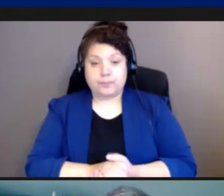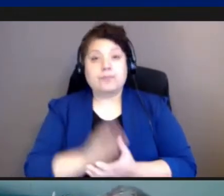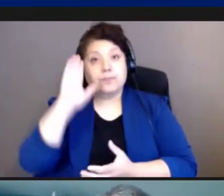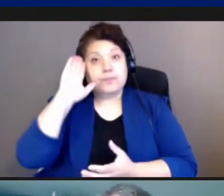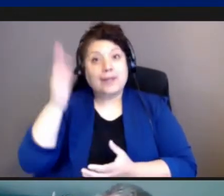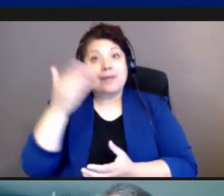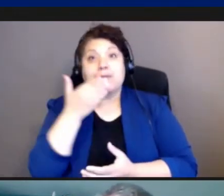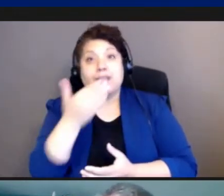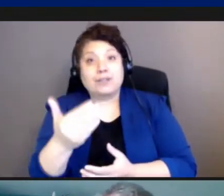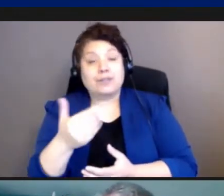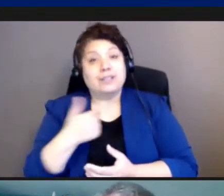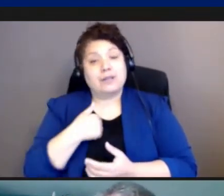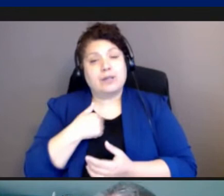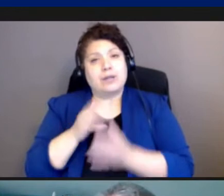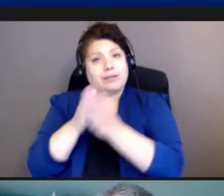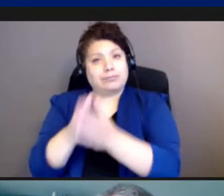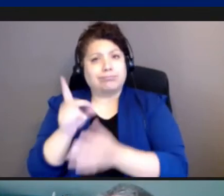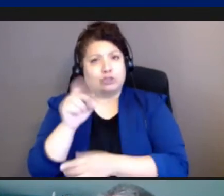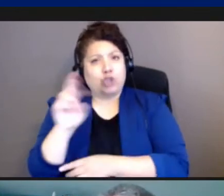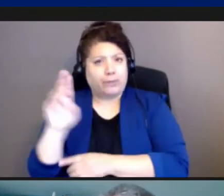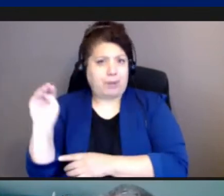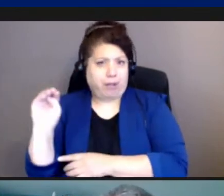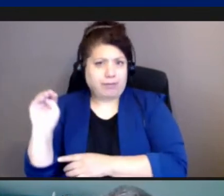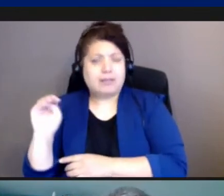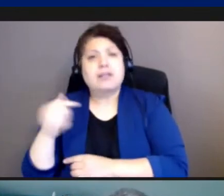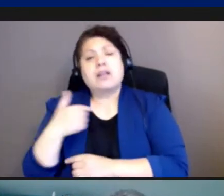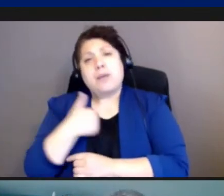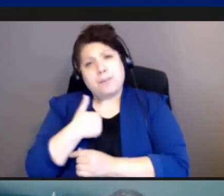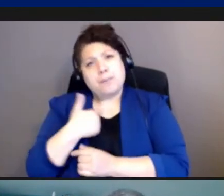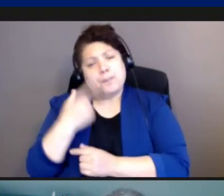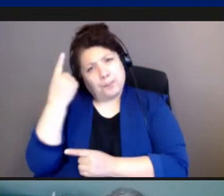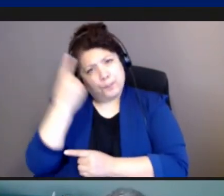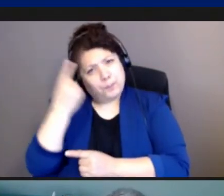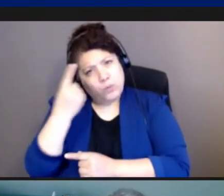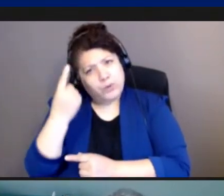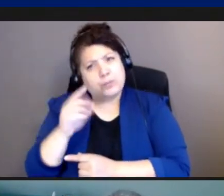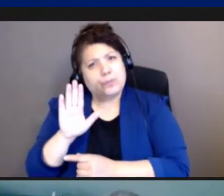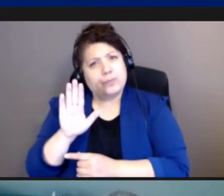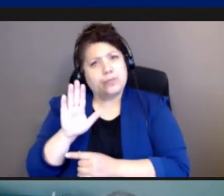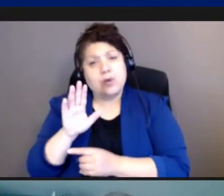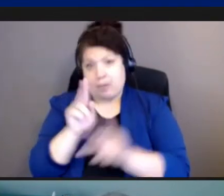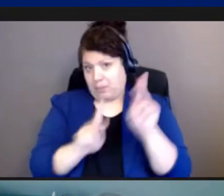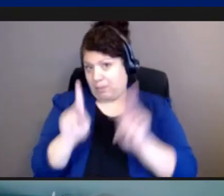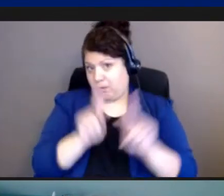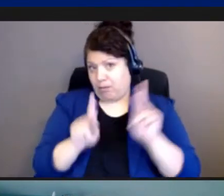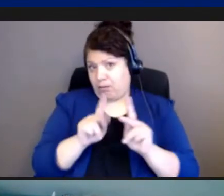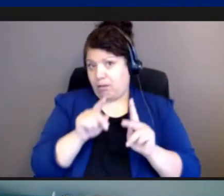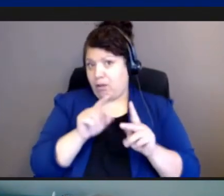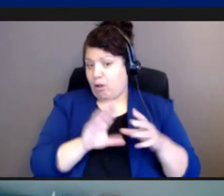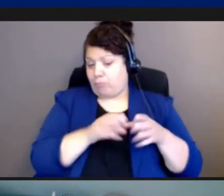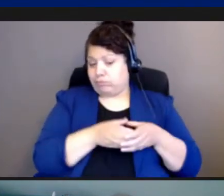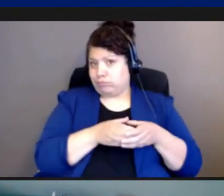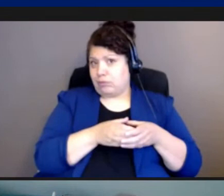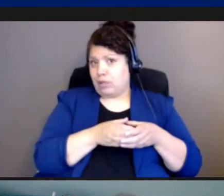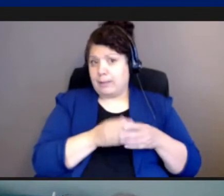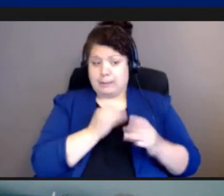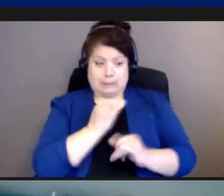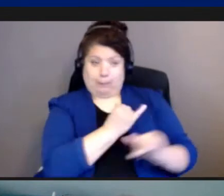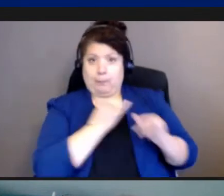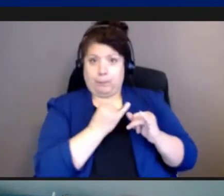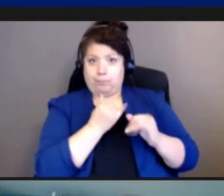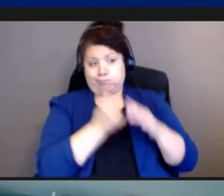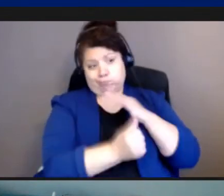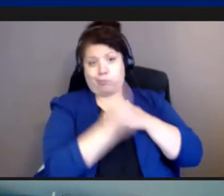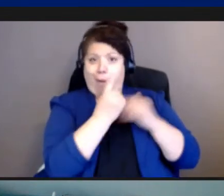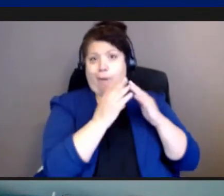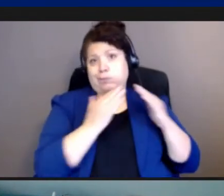much. My question's for Dr. Malotny. Just how important is it for people to stay within their households this weekend? You mentioned the curve isn't